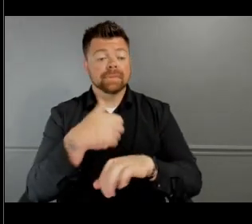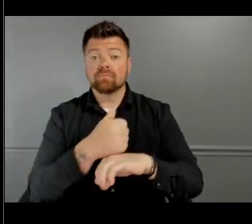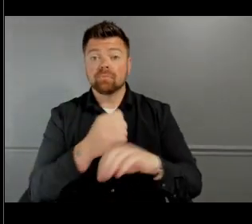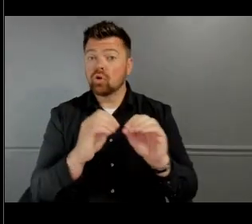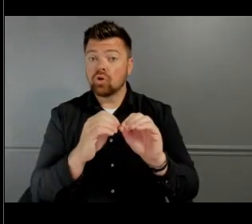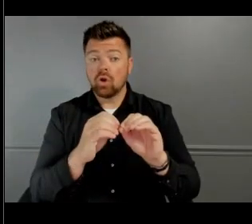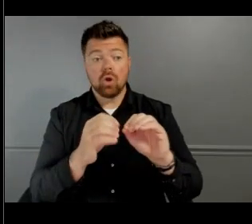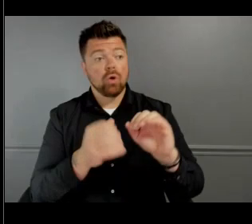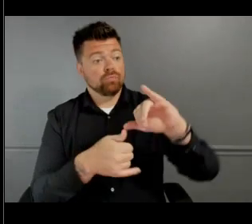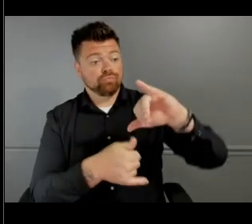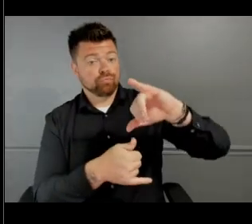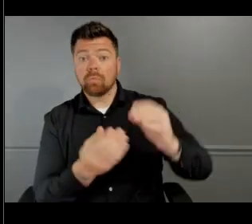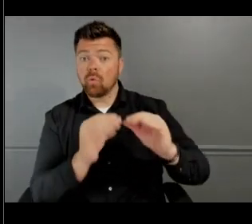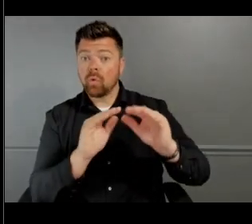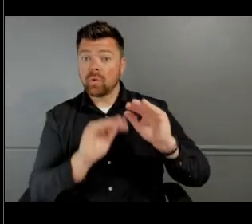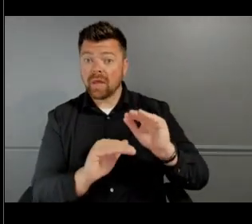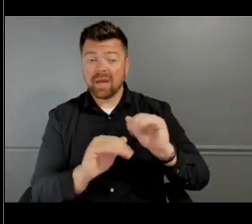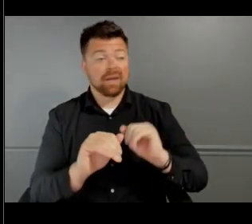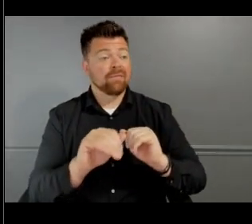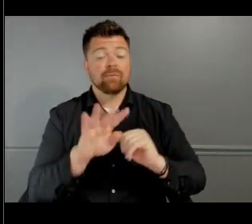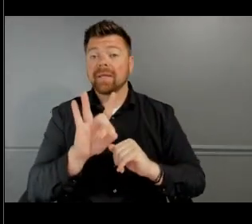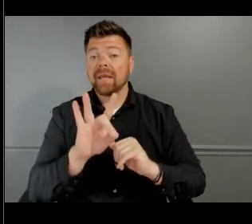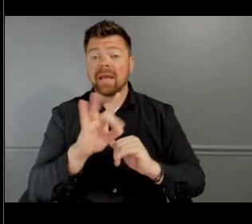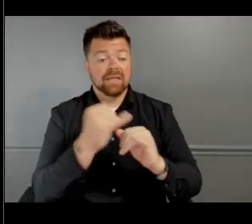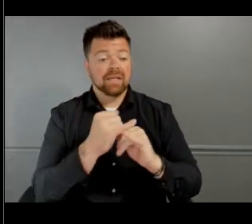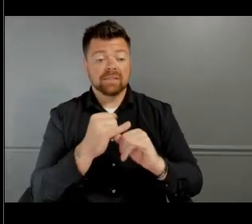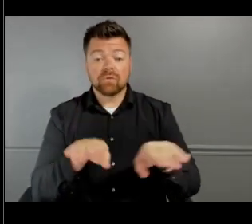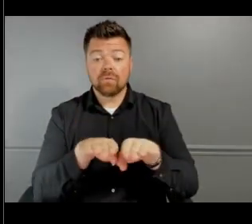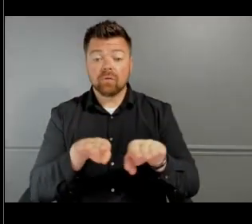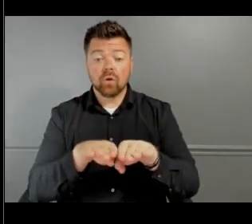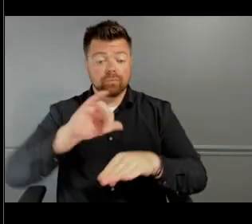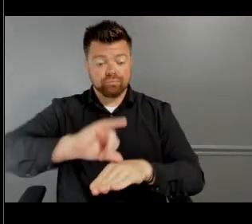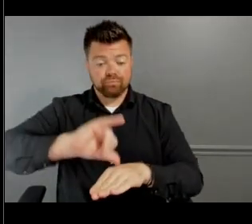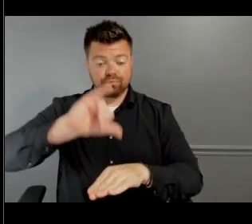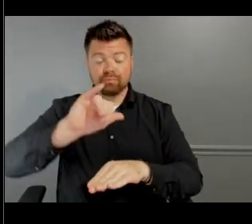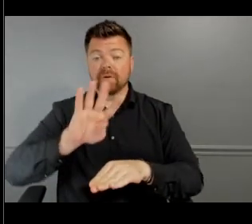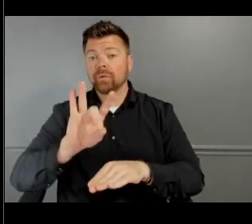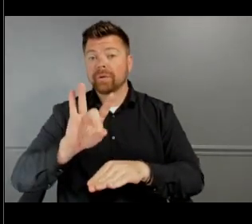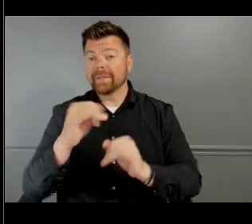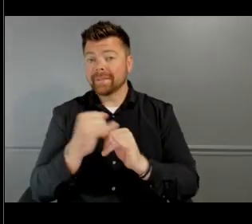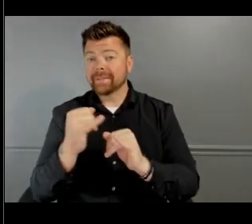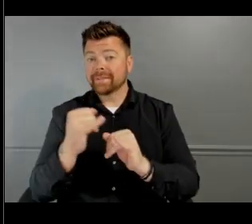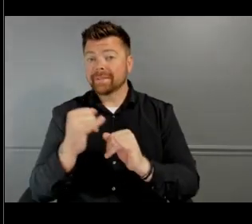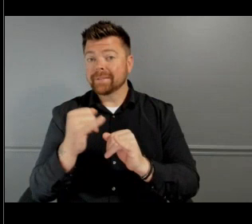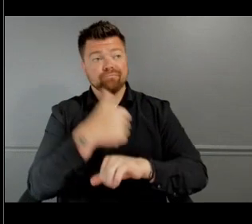higher than 48 inches above the finished floor.